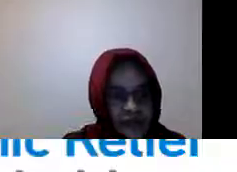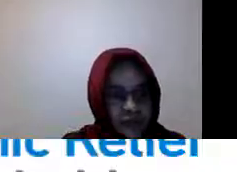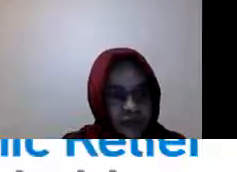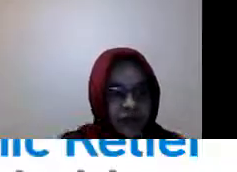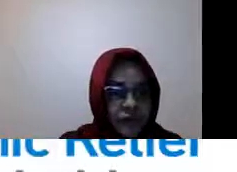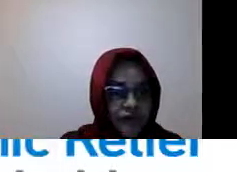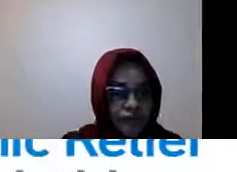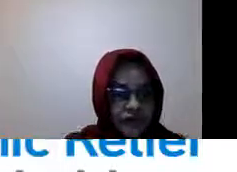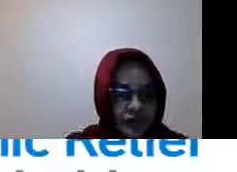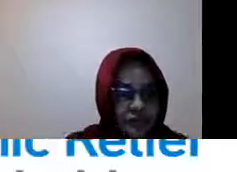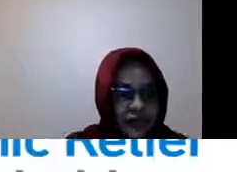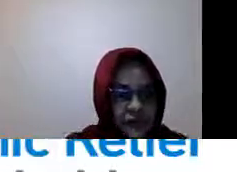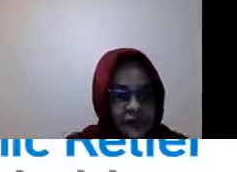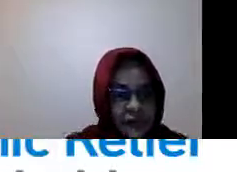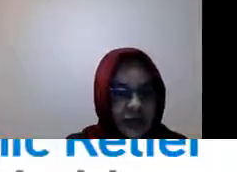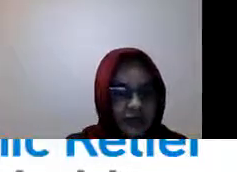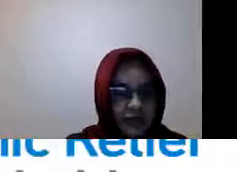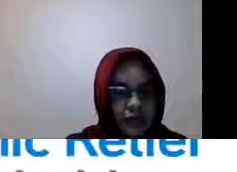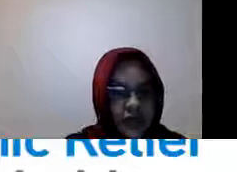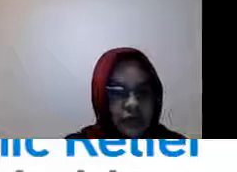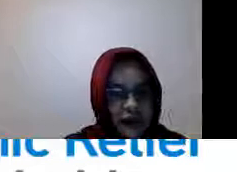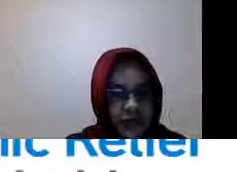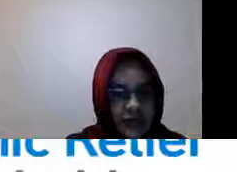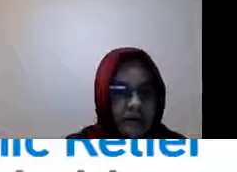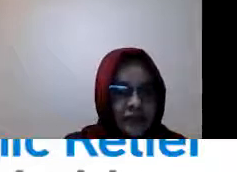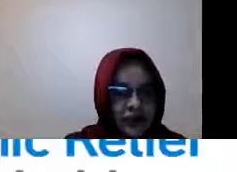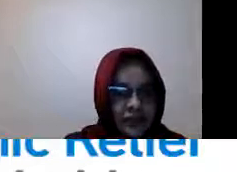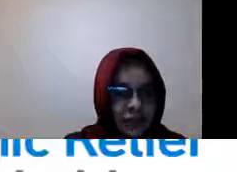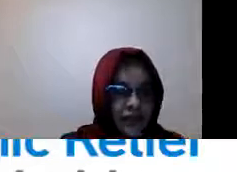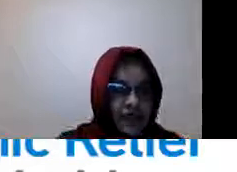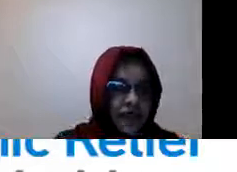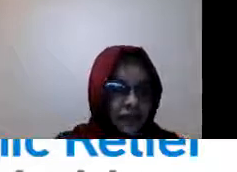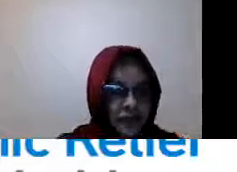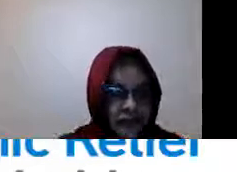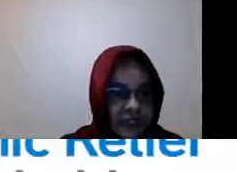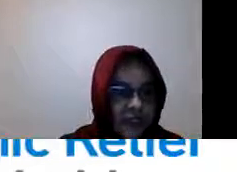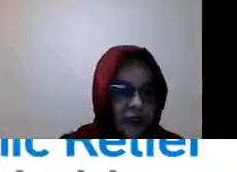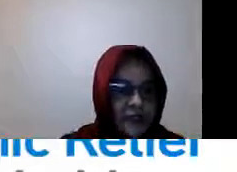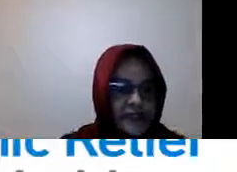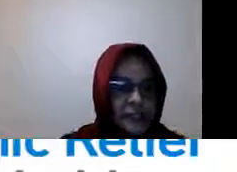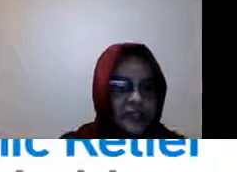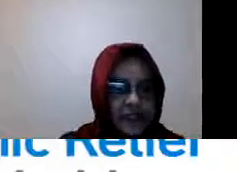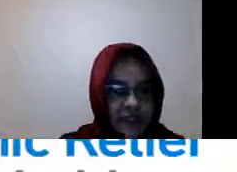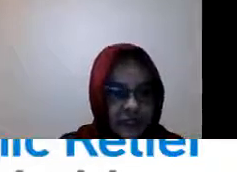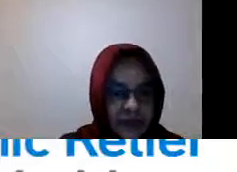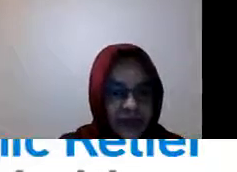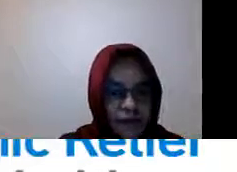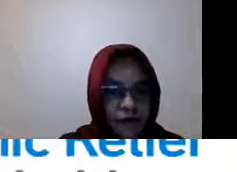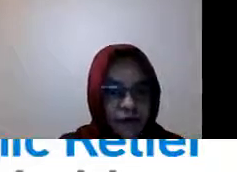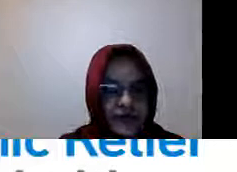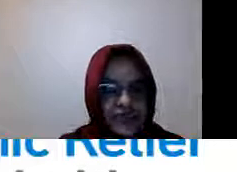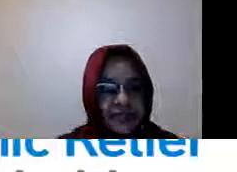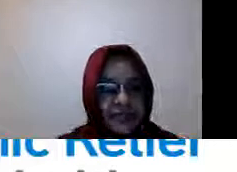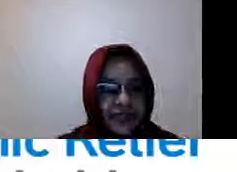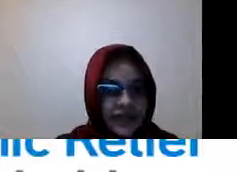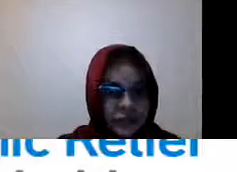this report is commissioned by Islamic Relief Worldwide in coordination with International Disability Alliance to